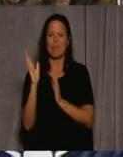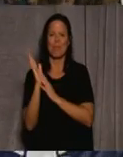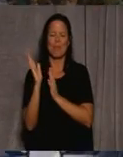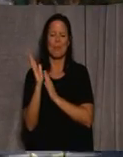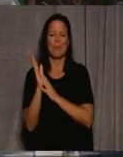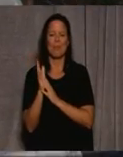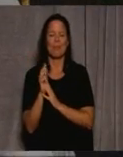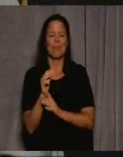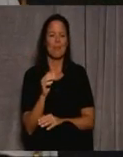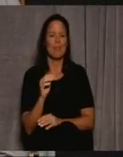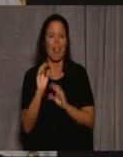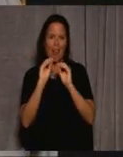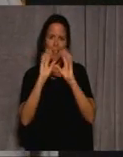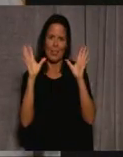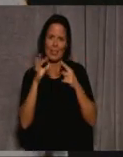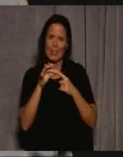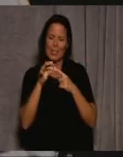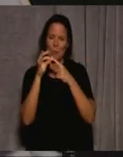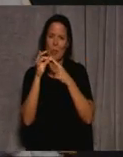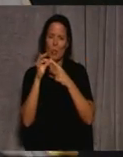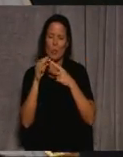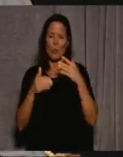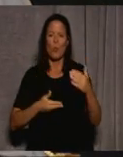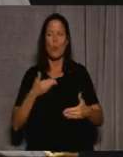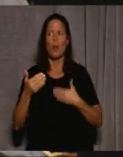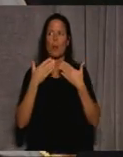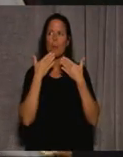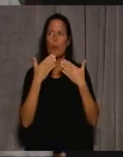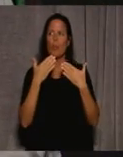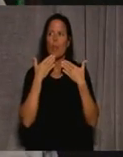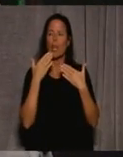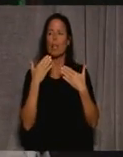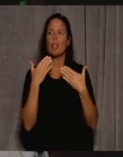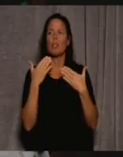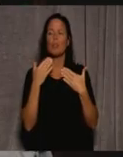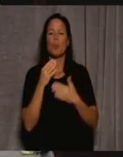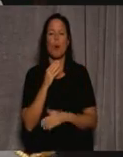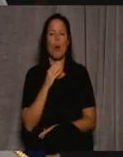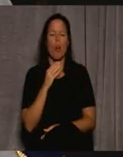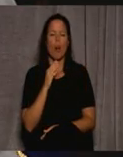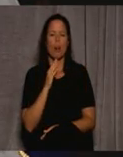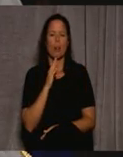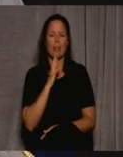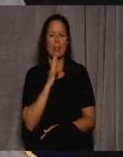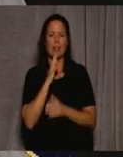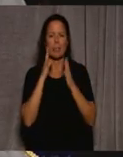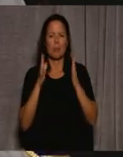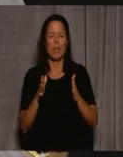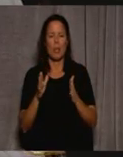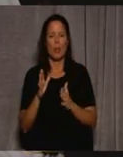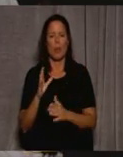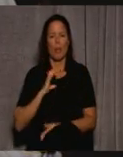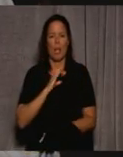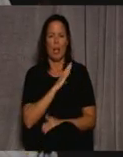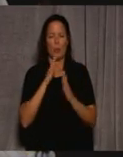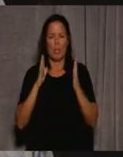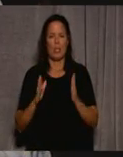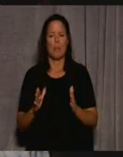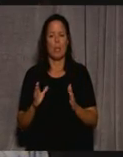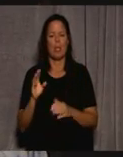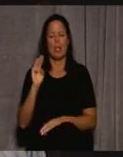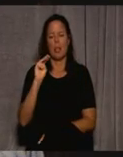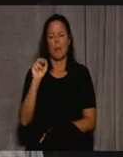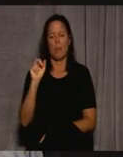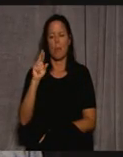And obviously, a very special welcome and thank you to our guest speaker, United States Congressman